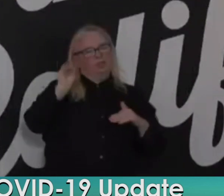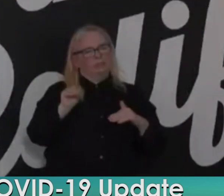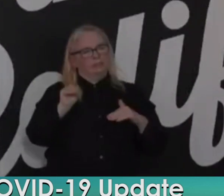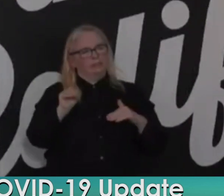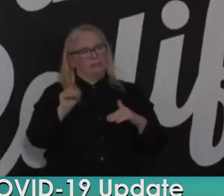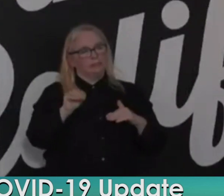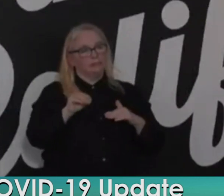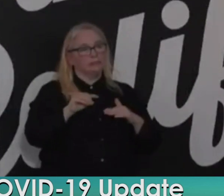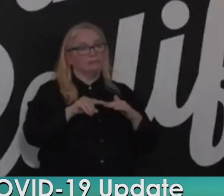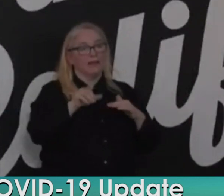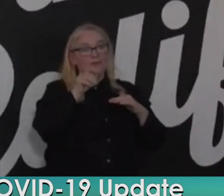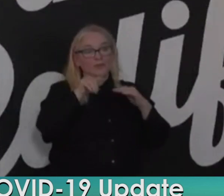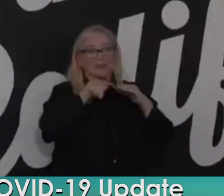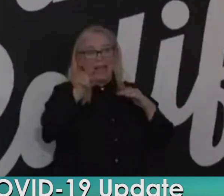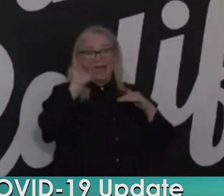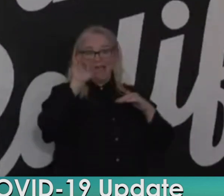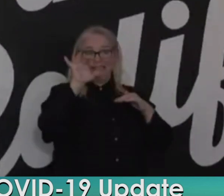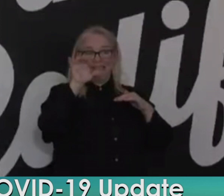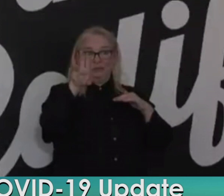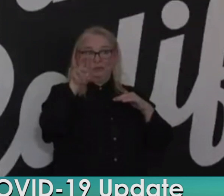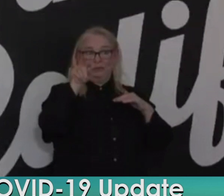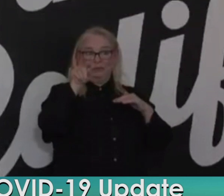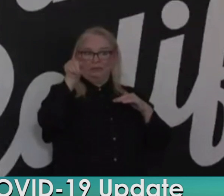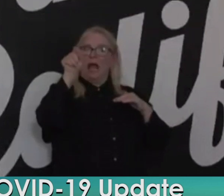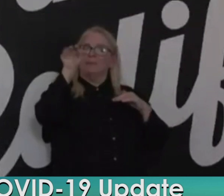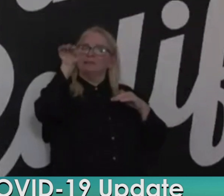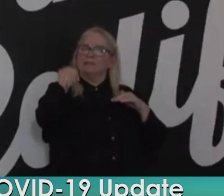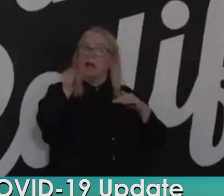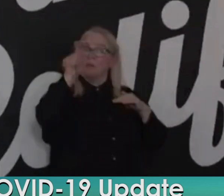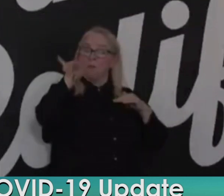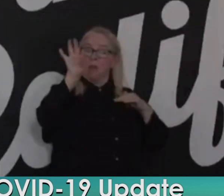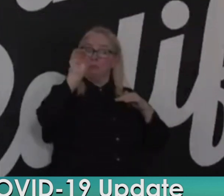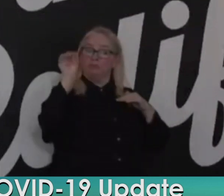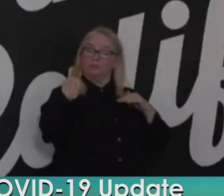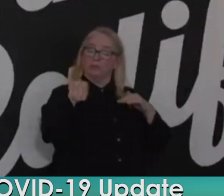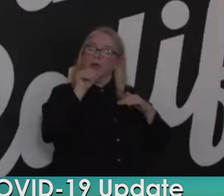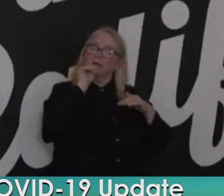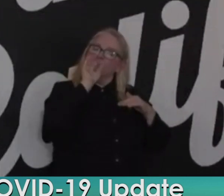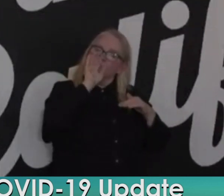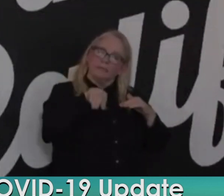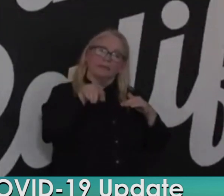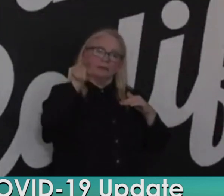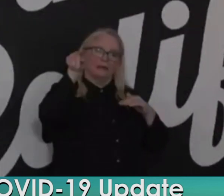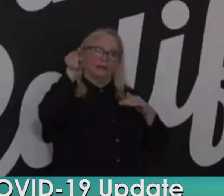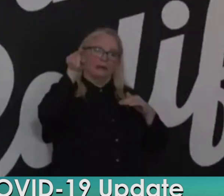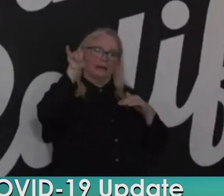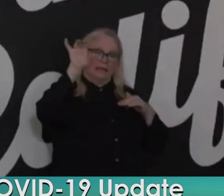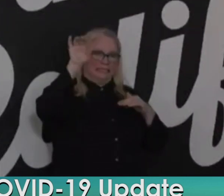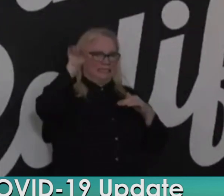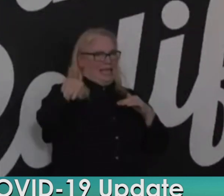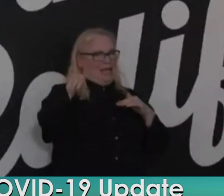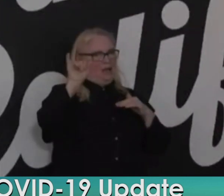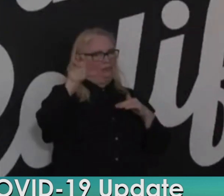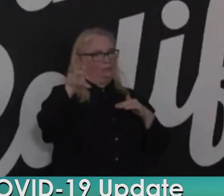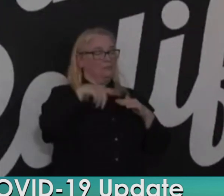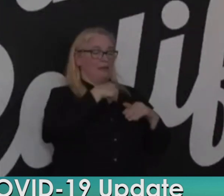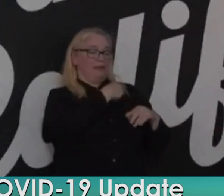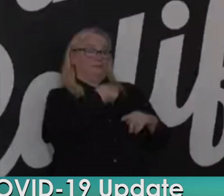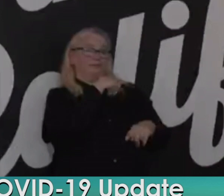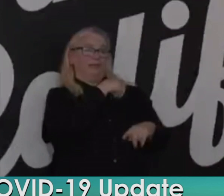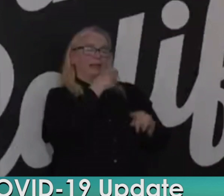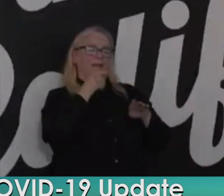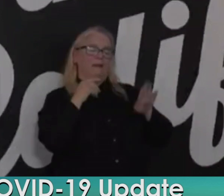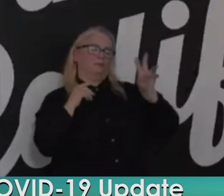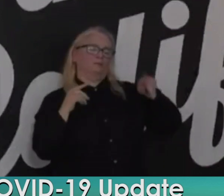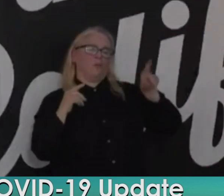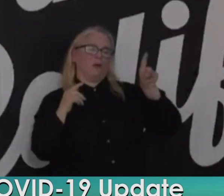ICU numbers went down 1.9%. So ICU's down today. hospitalizations up. Yesterday it was the opposite.